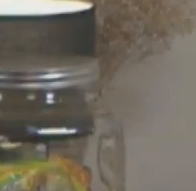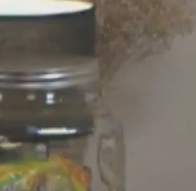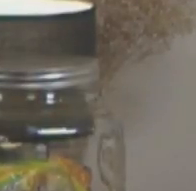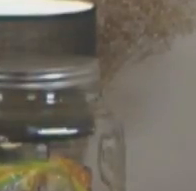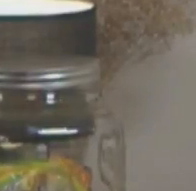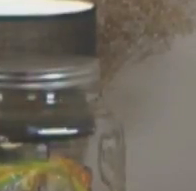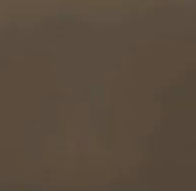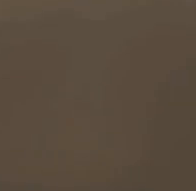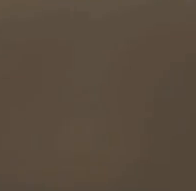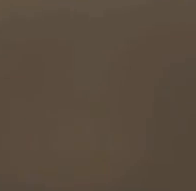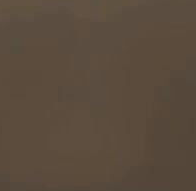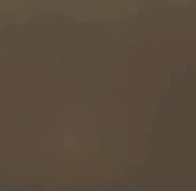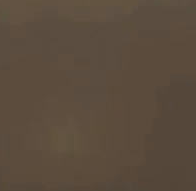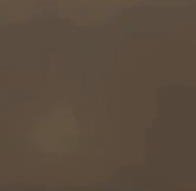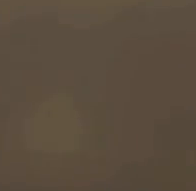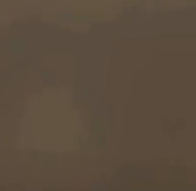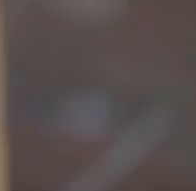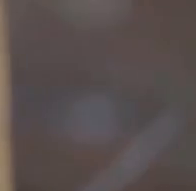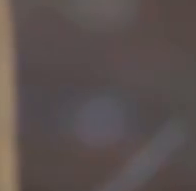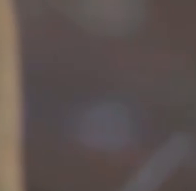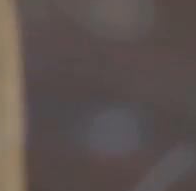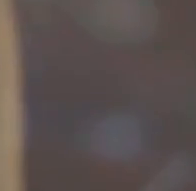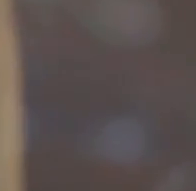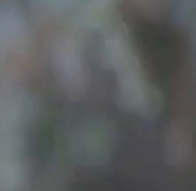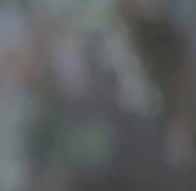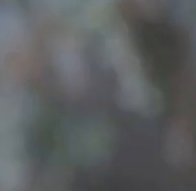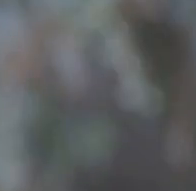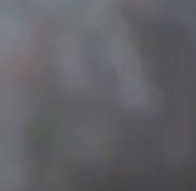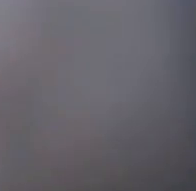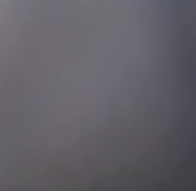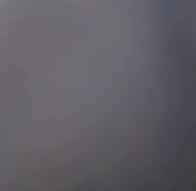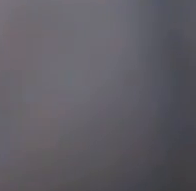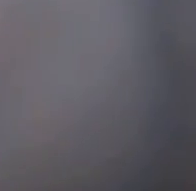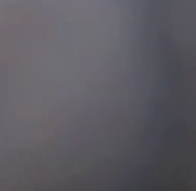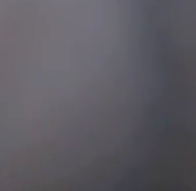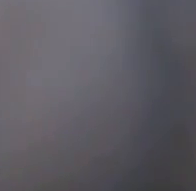kama watu wanaiba. Anachikile shop iko pale hivi ya M-PESA, karibu na kwa Rasta.